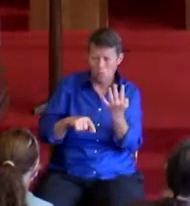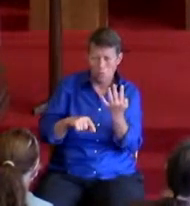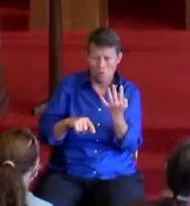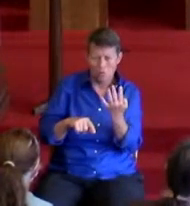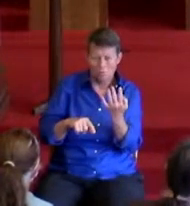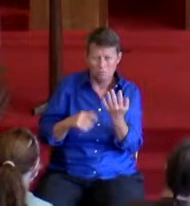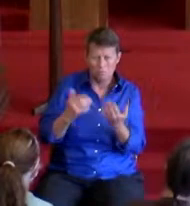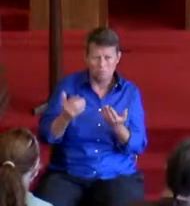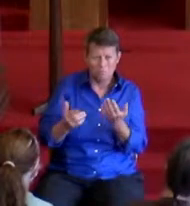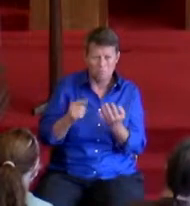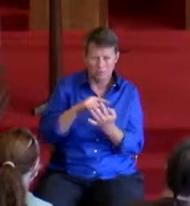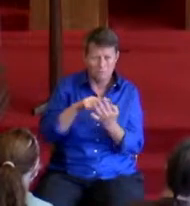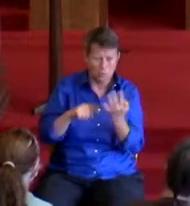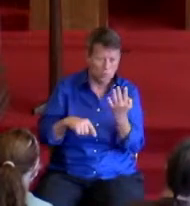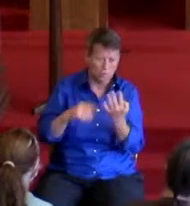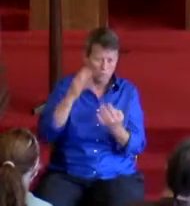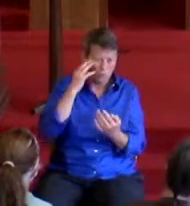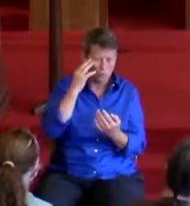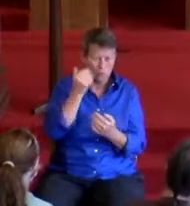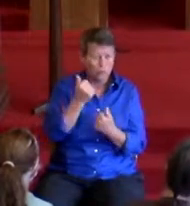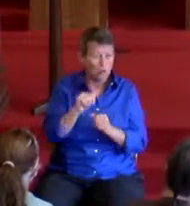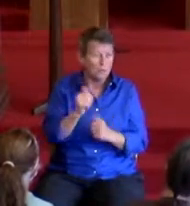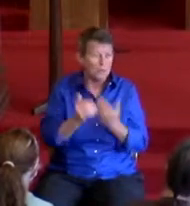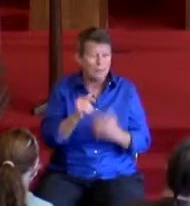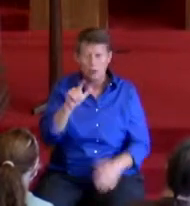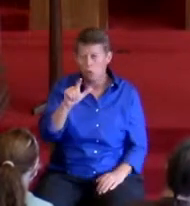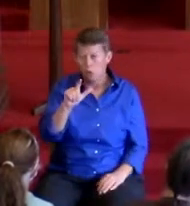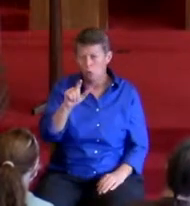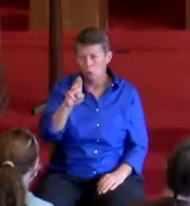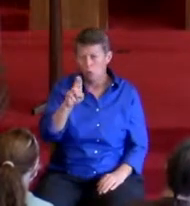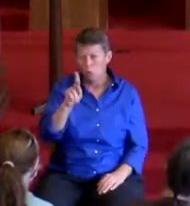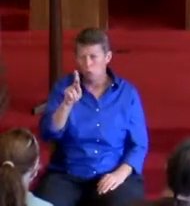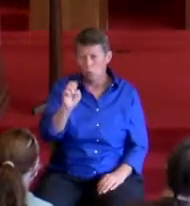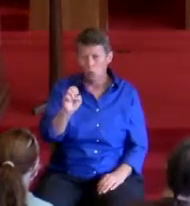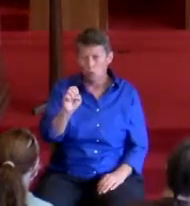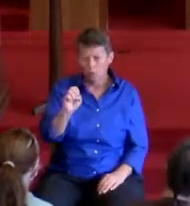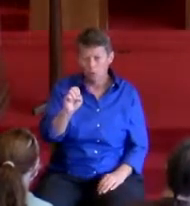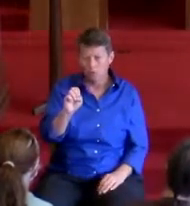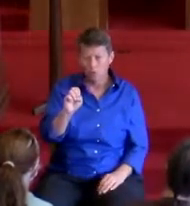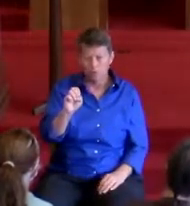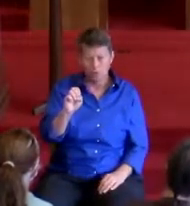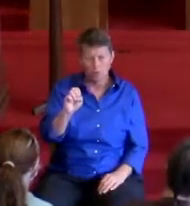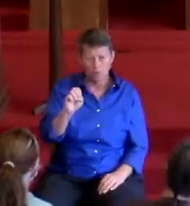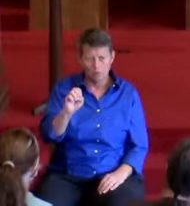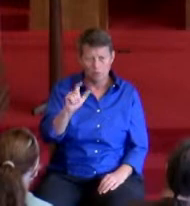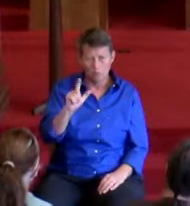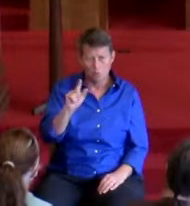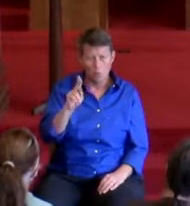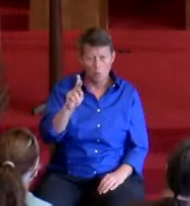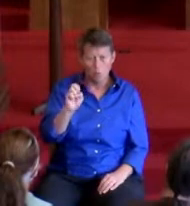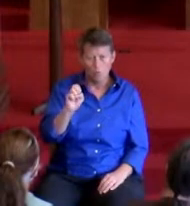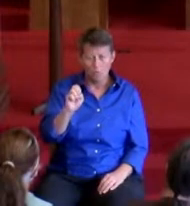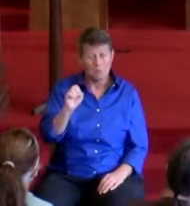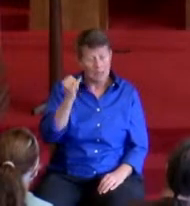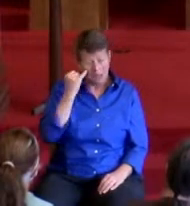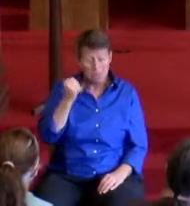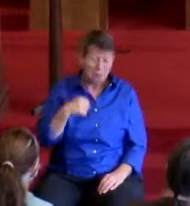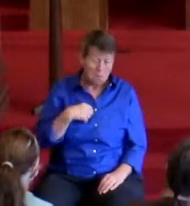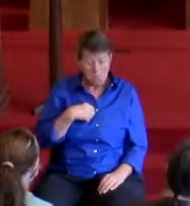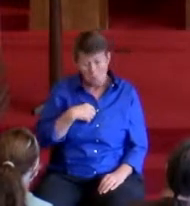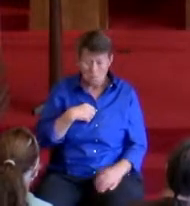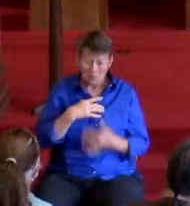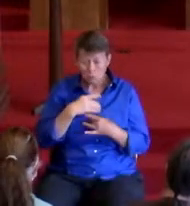Fine. That's really enough. Try Luke. You find it interesting? Then